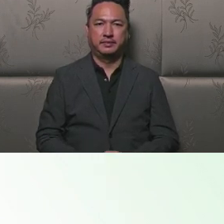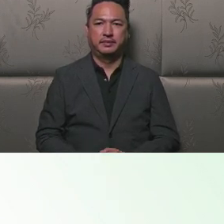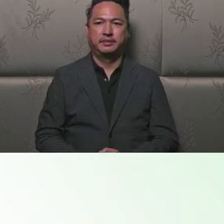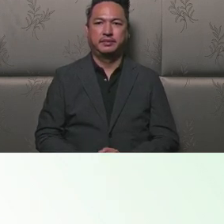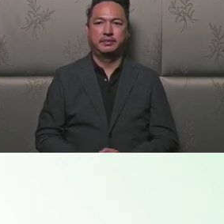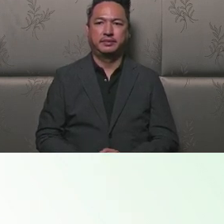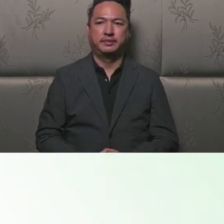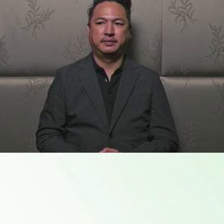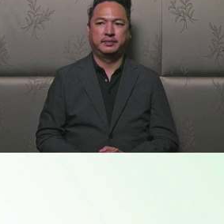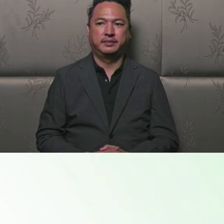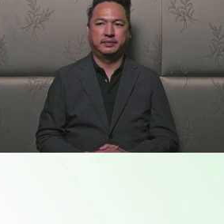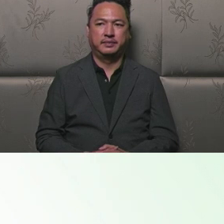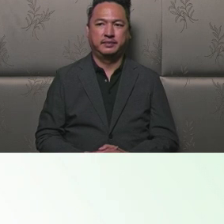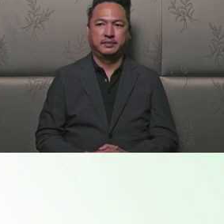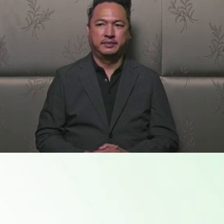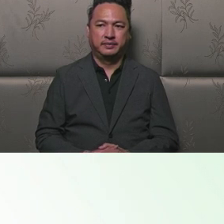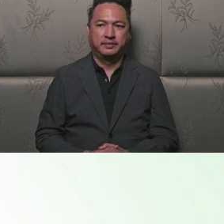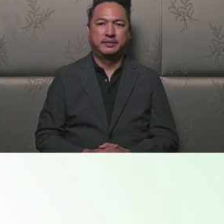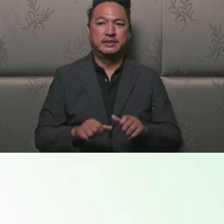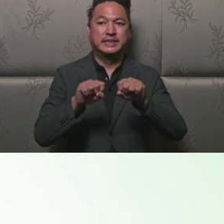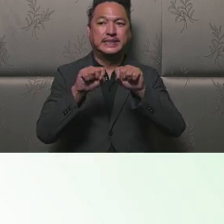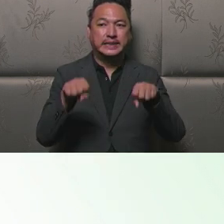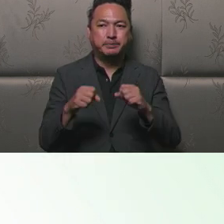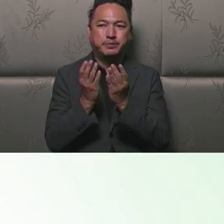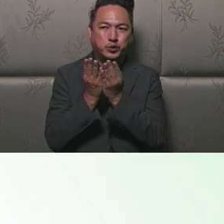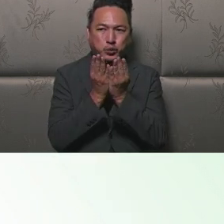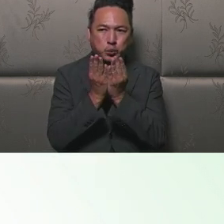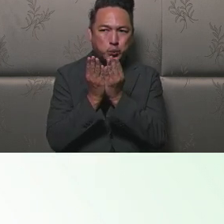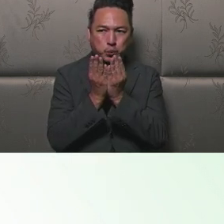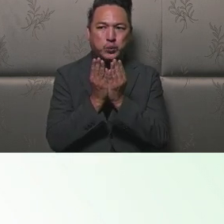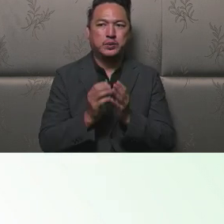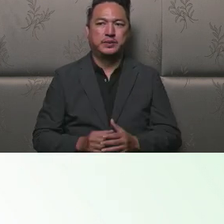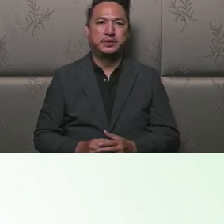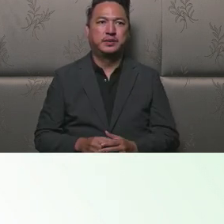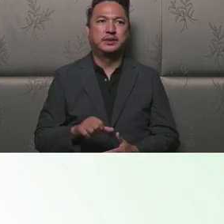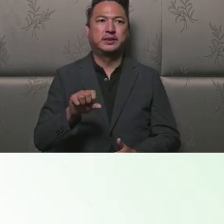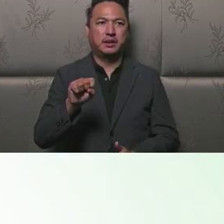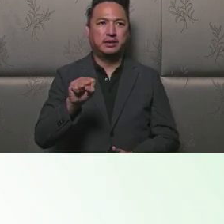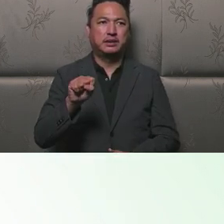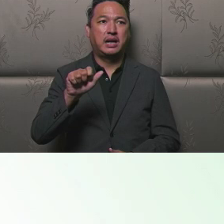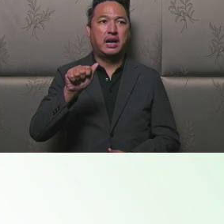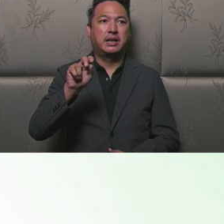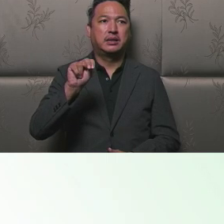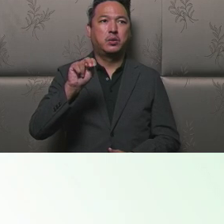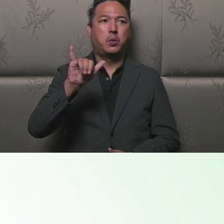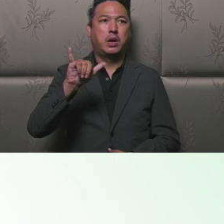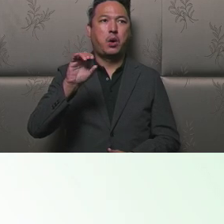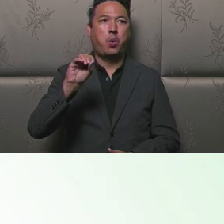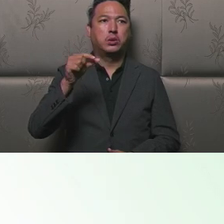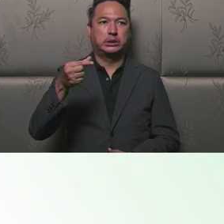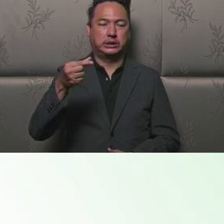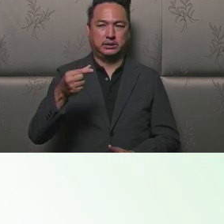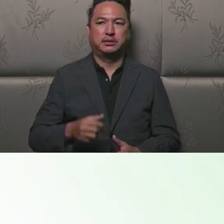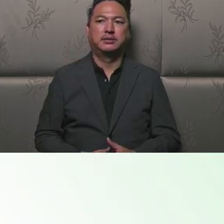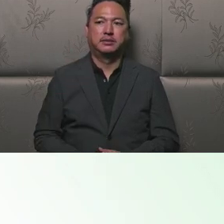are 23 schools from kindergarten to grade 12. More than 100 partners